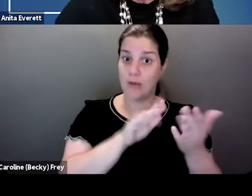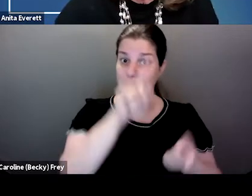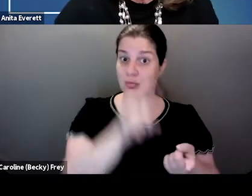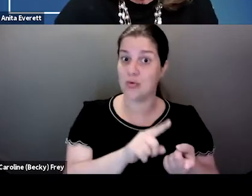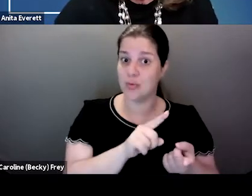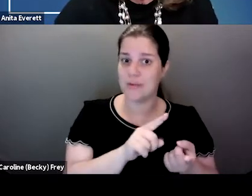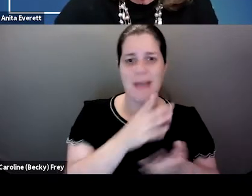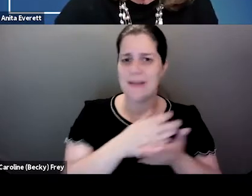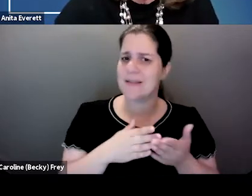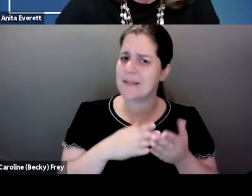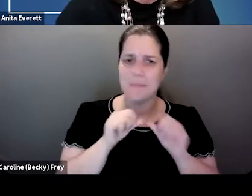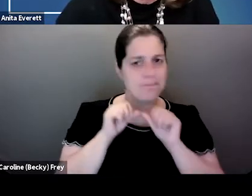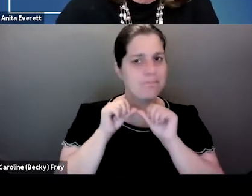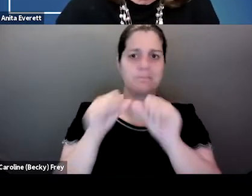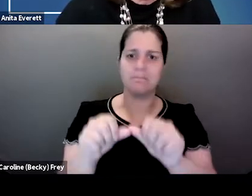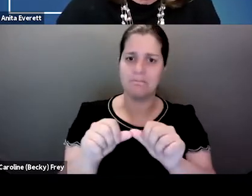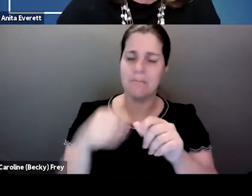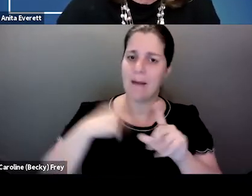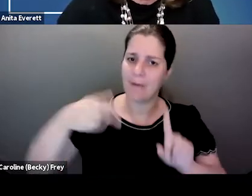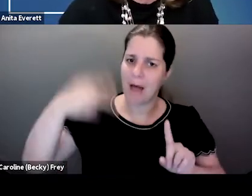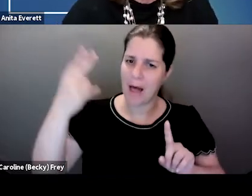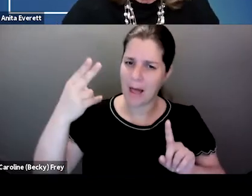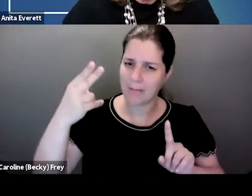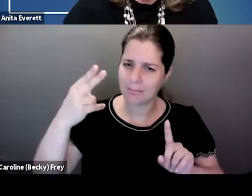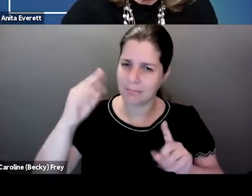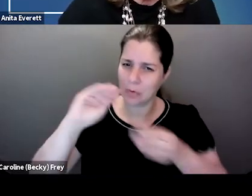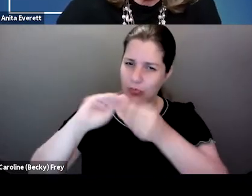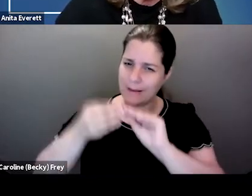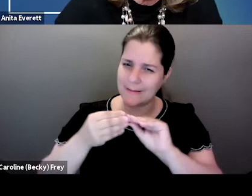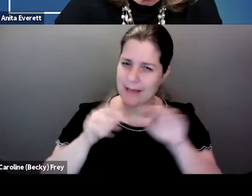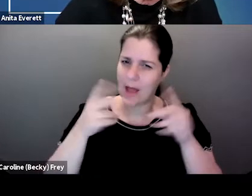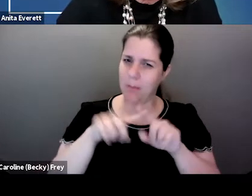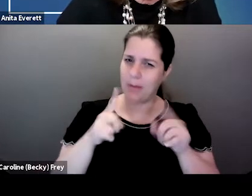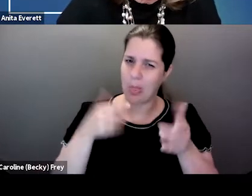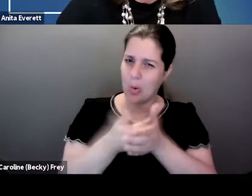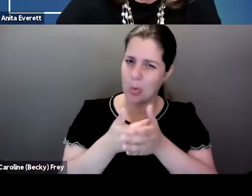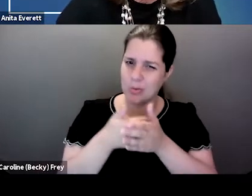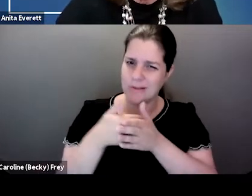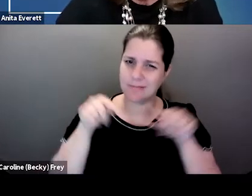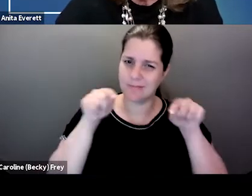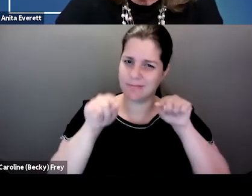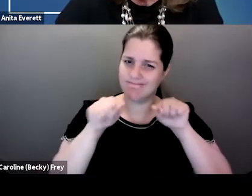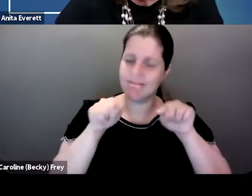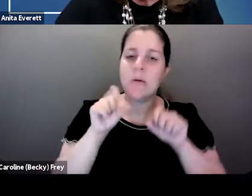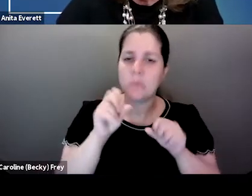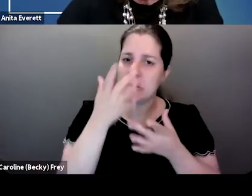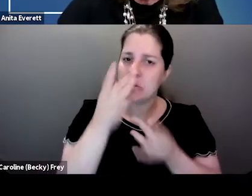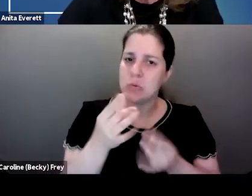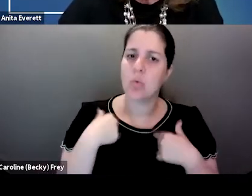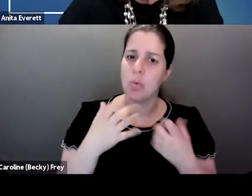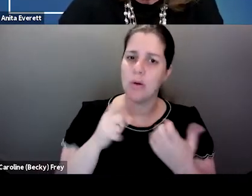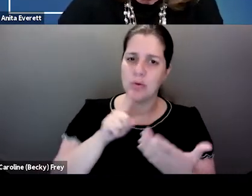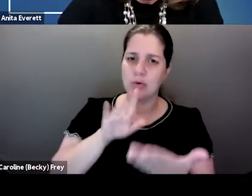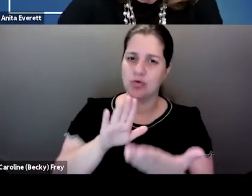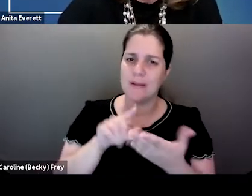have persistently high rates. And so we're very interested in that. So I want to close by saying, the first of these priorities is really what we're here to talk